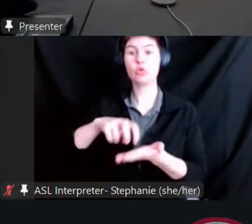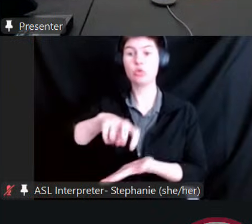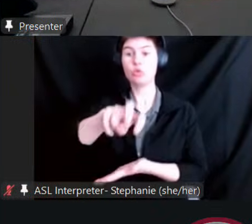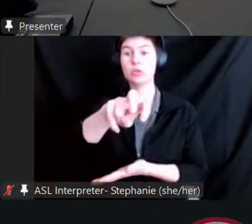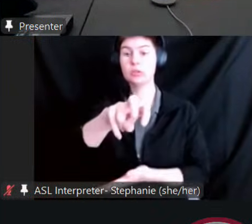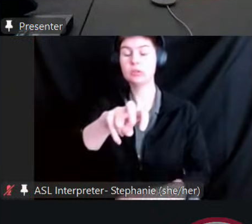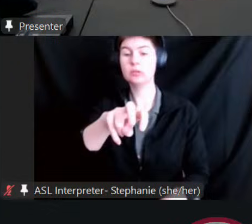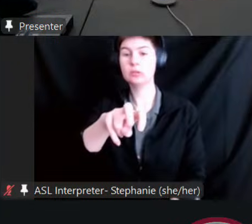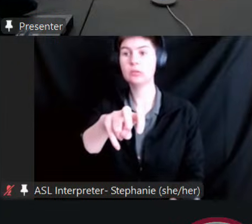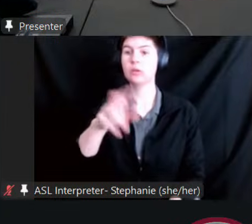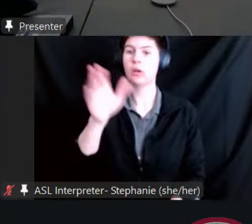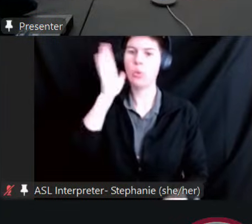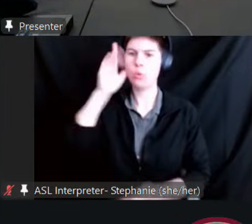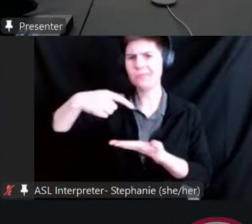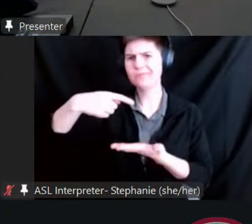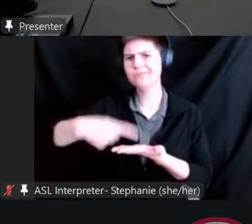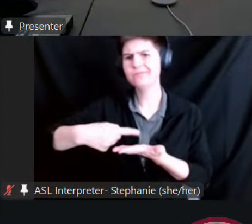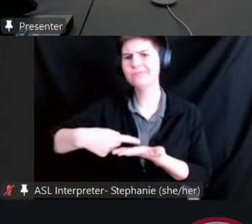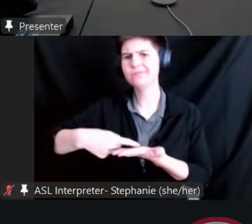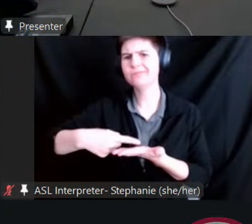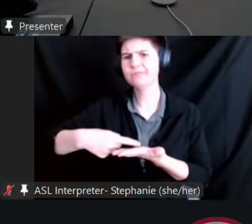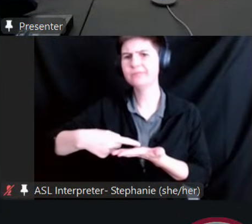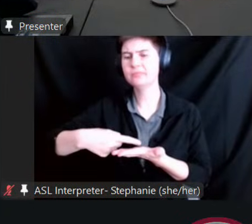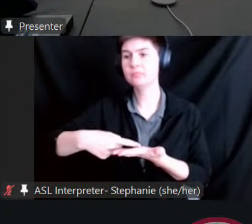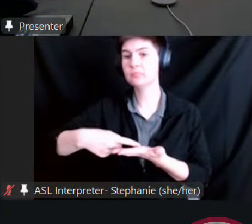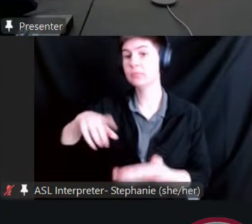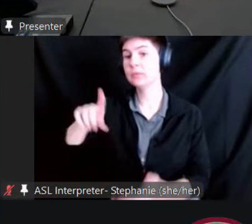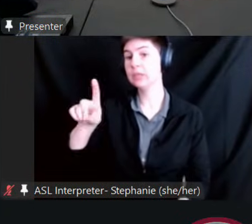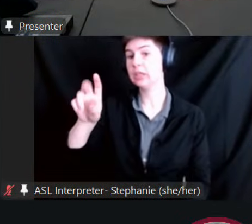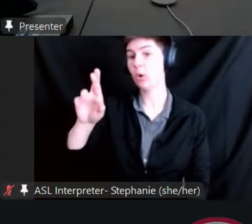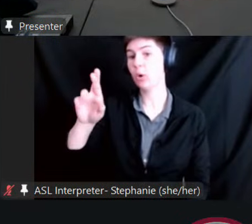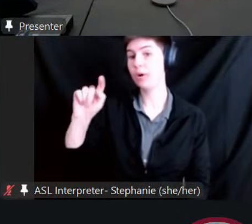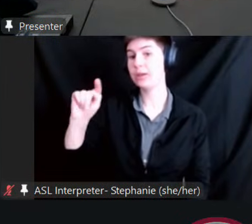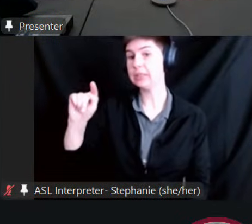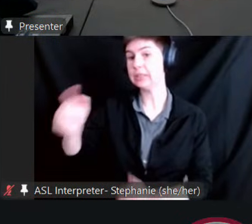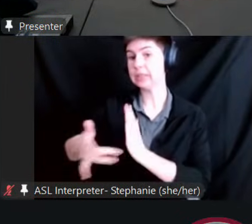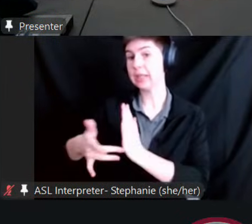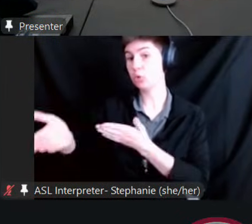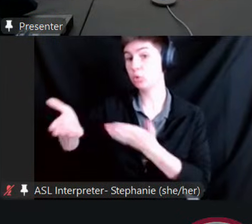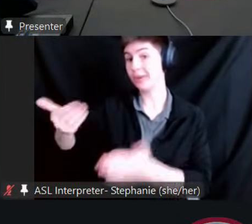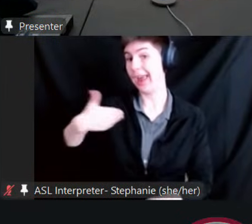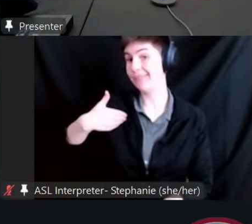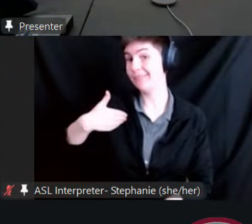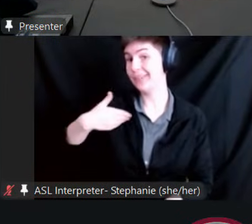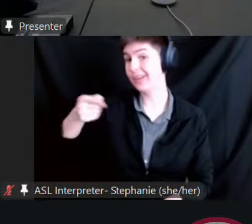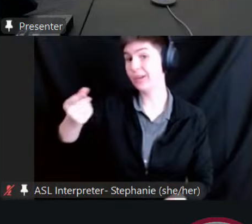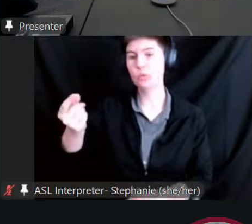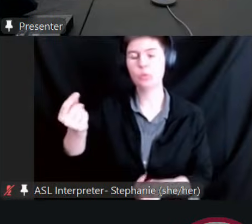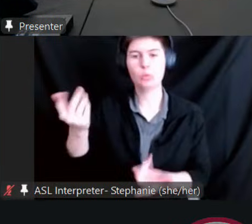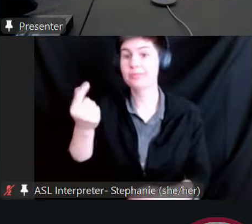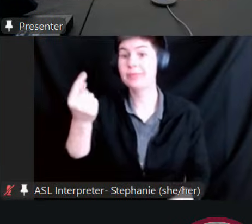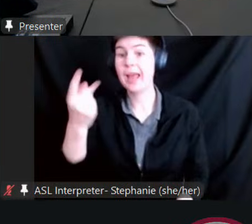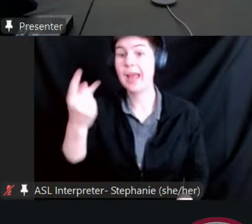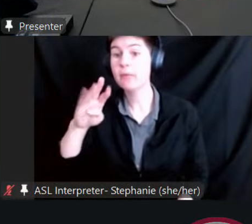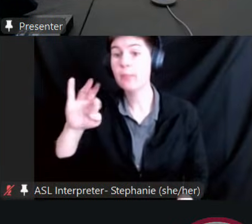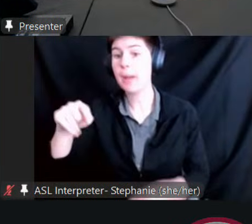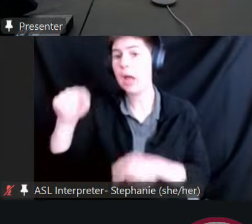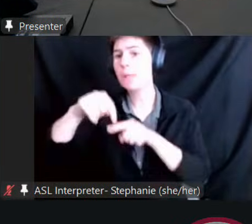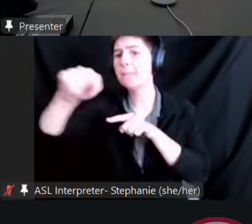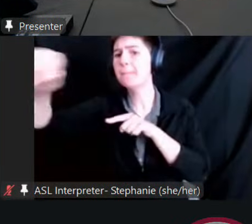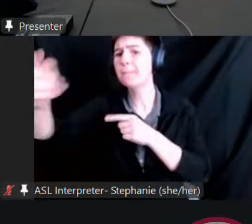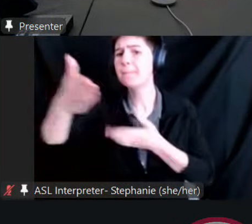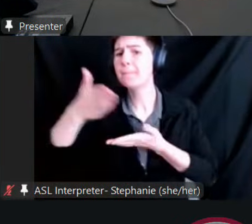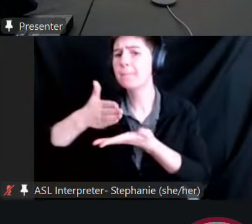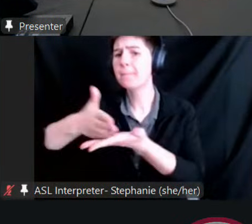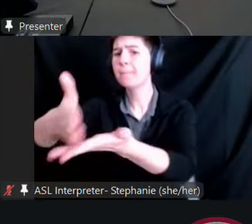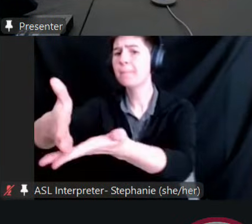about, maybe, if we have that BRT type service, would that be, maybe half-mile spacing center running, and then there would be like an overlap